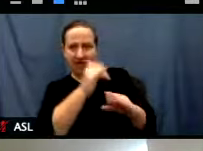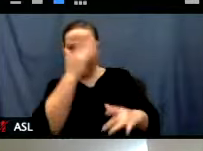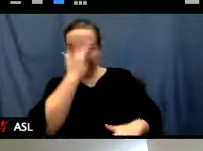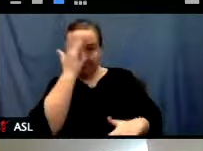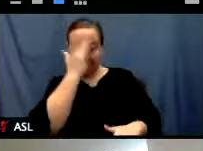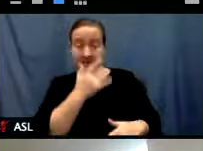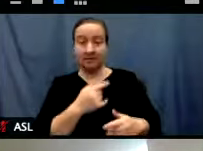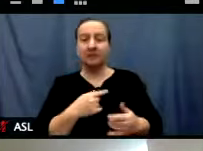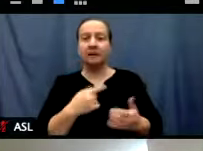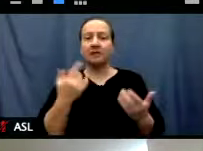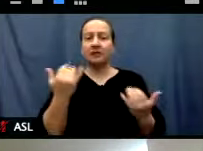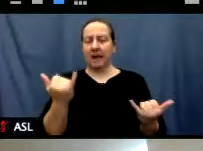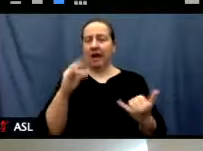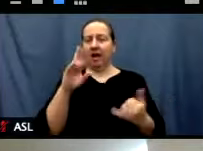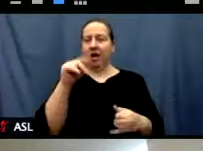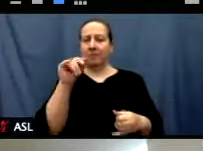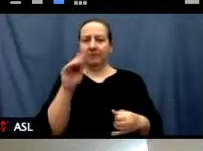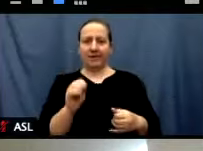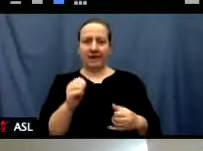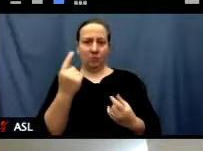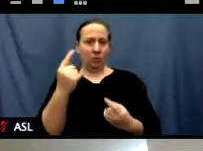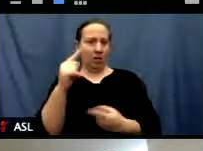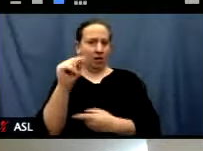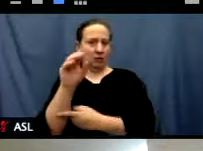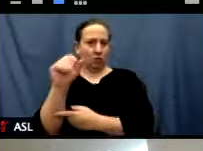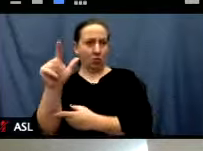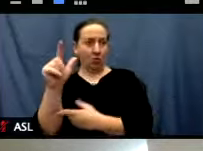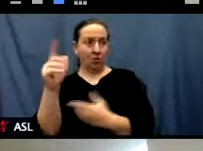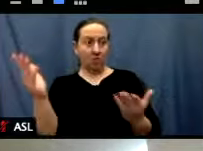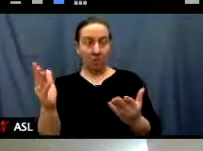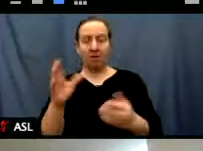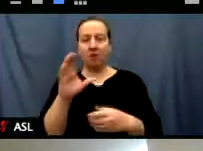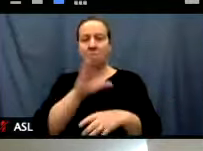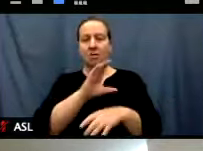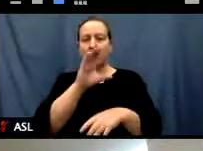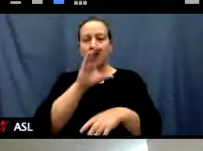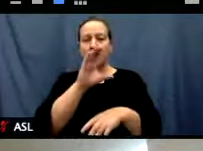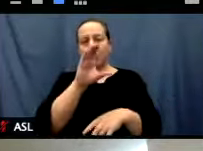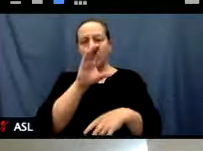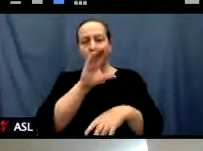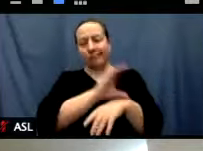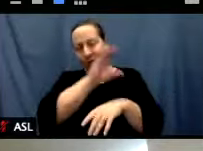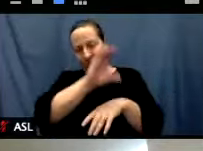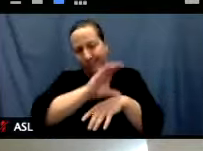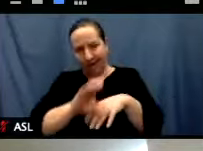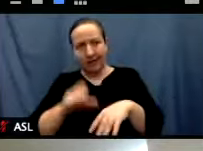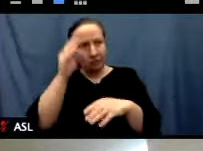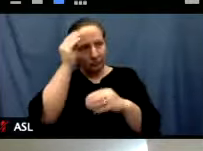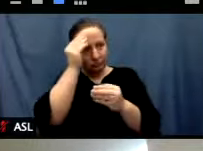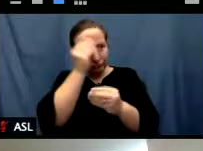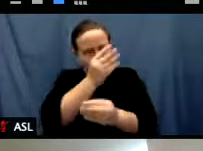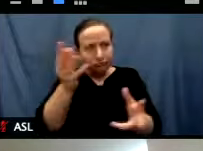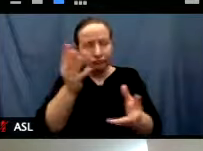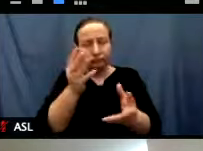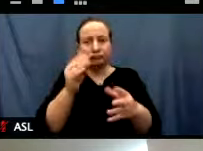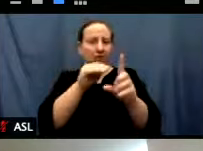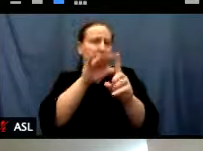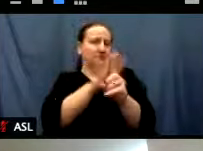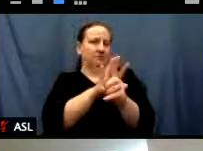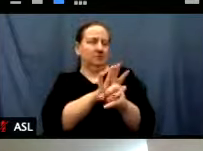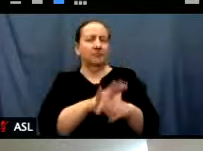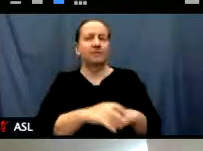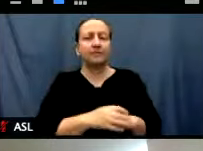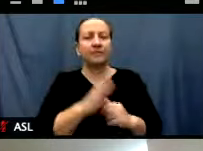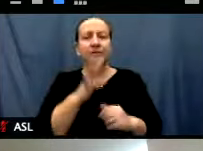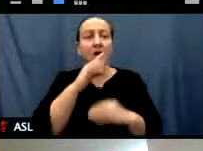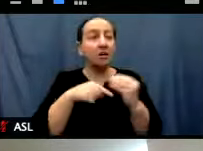key tools, Colorado exposure notifications. We're going to talk about new numbers as well as some process